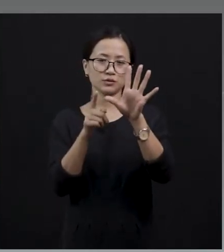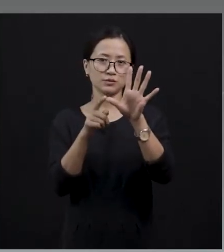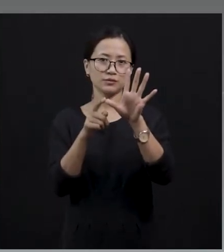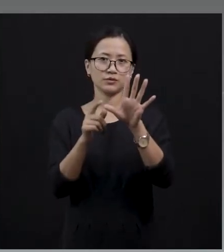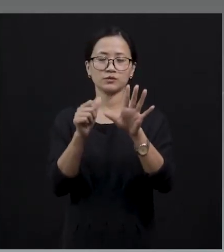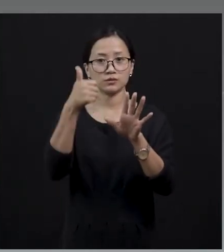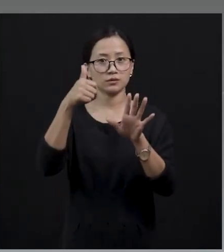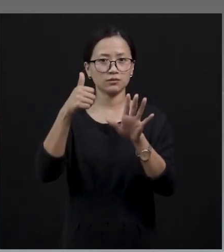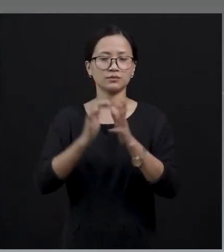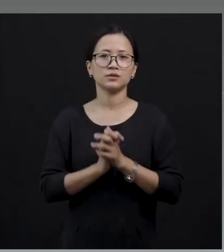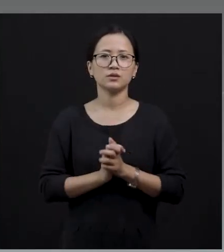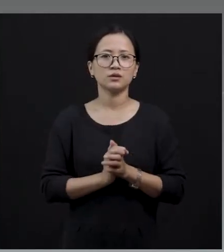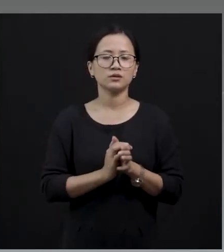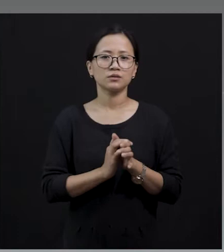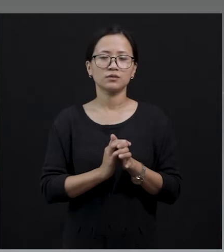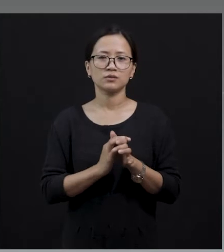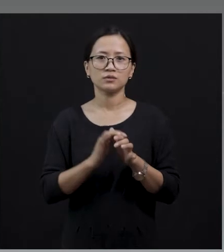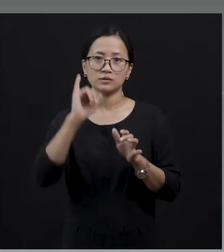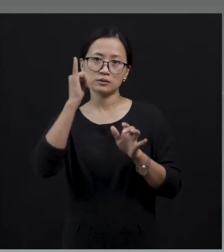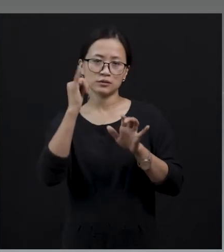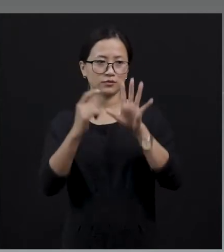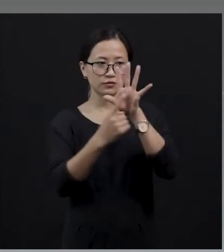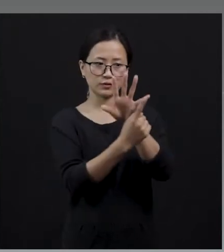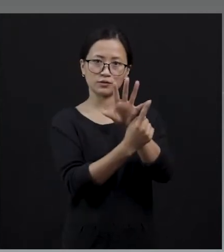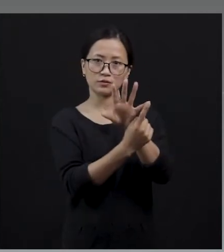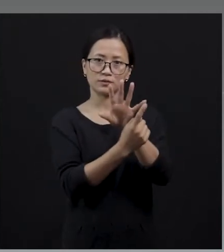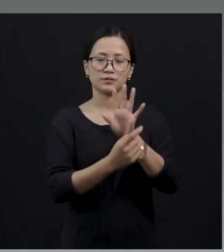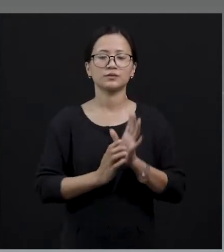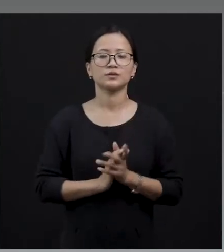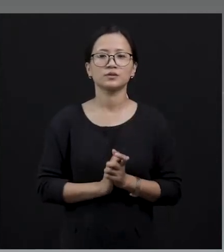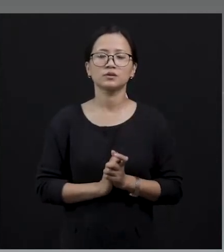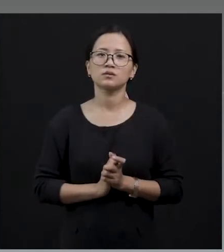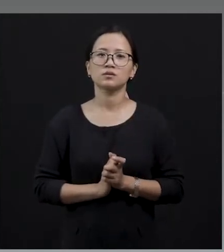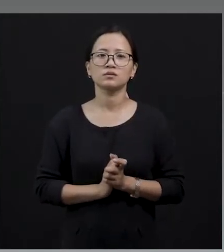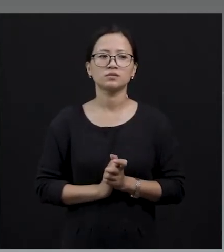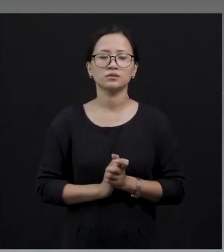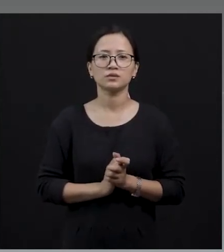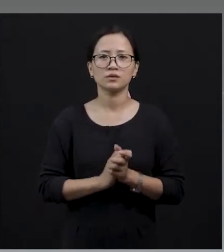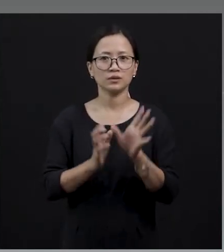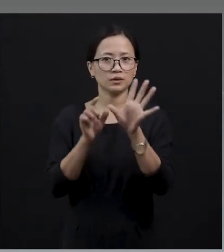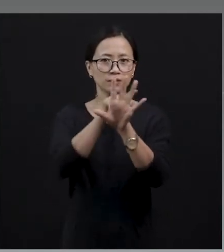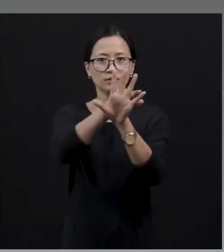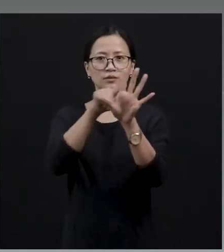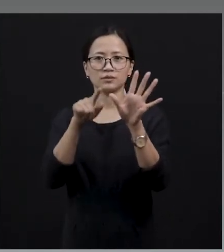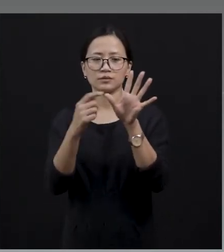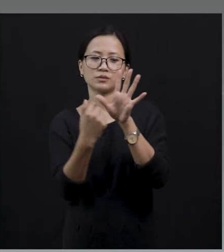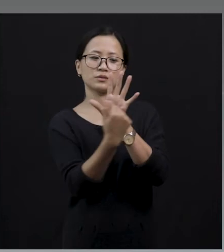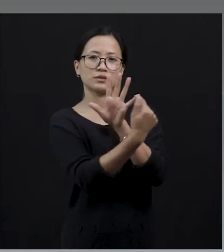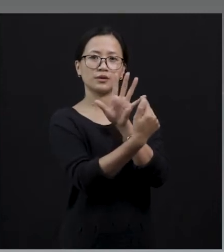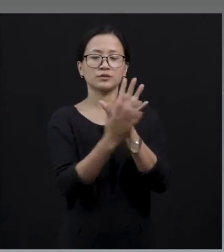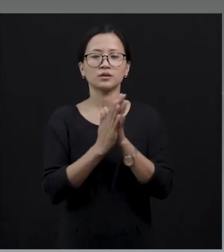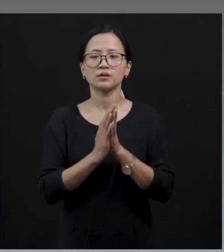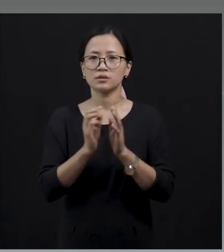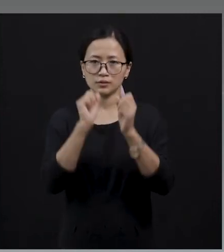your thumb to the tip of your little finger. This is called your hand span. You